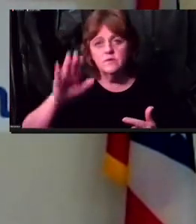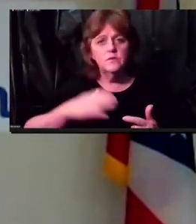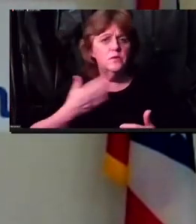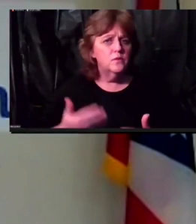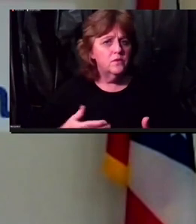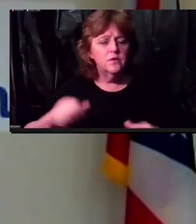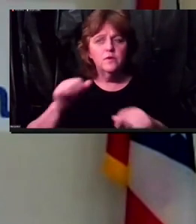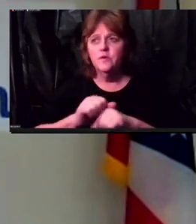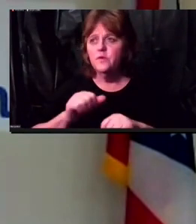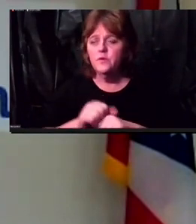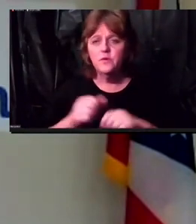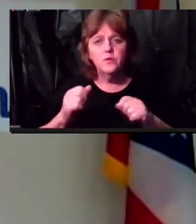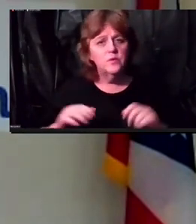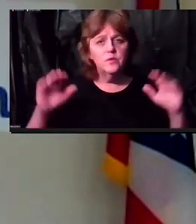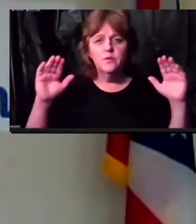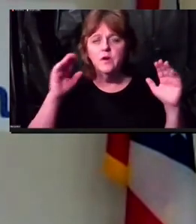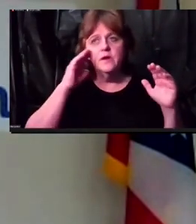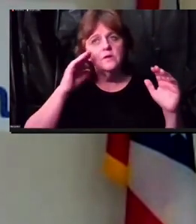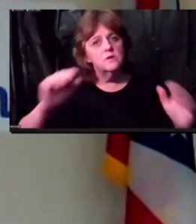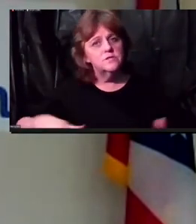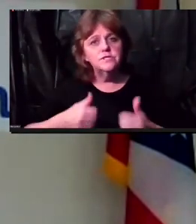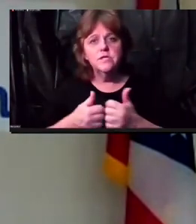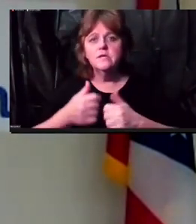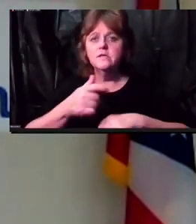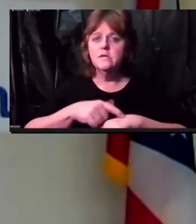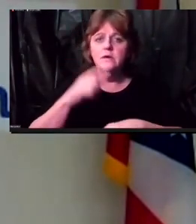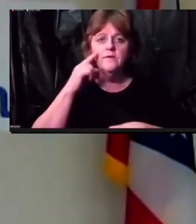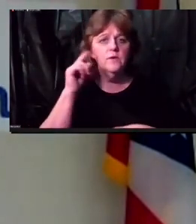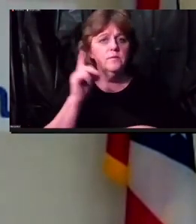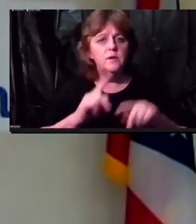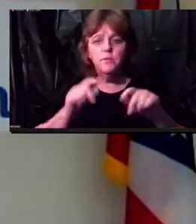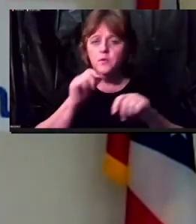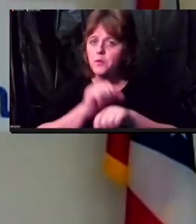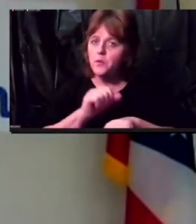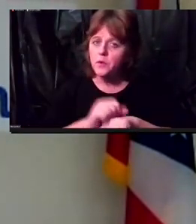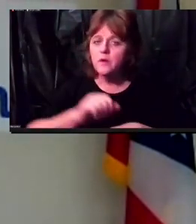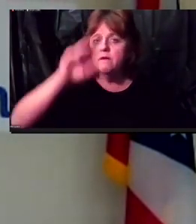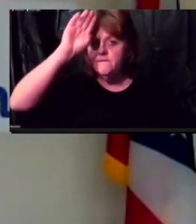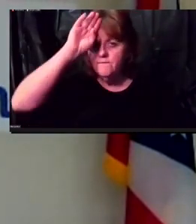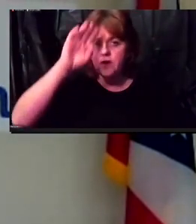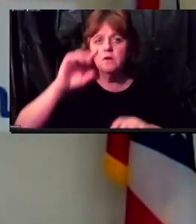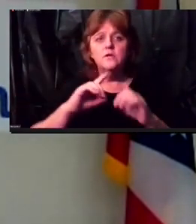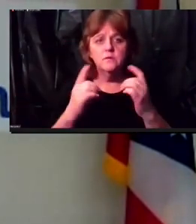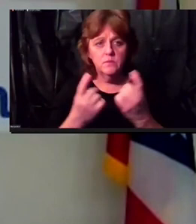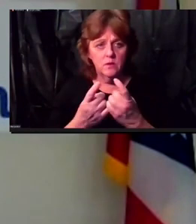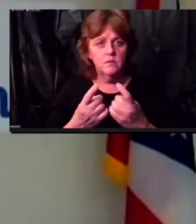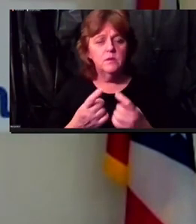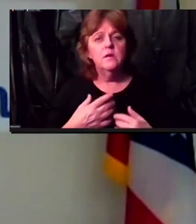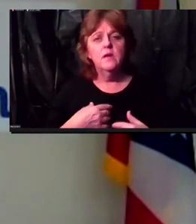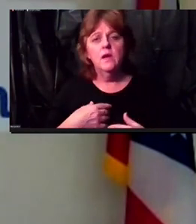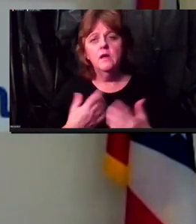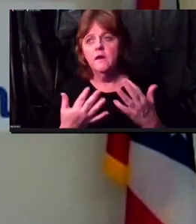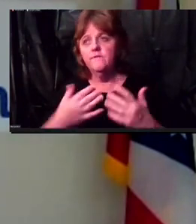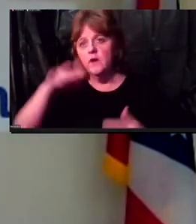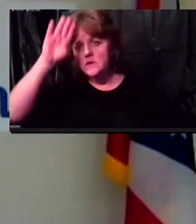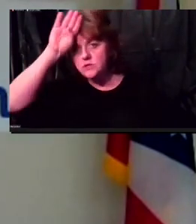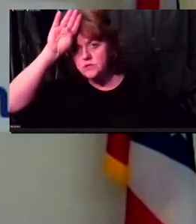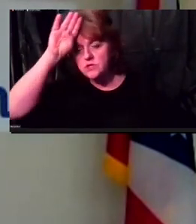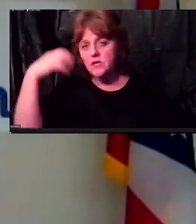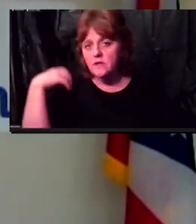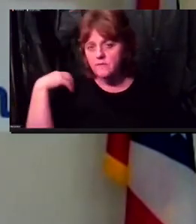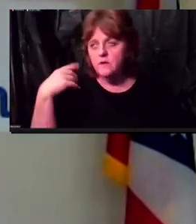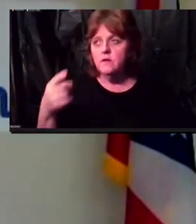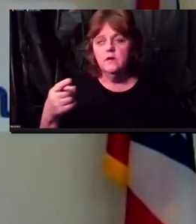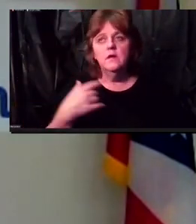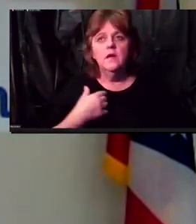I know it's been a particularly challenged time for our colleagues at the fire department with fire chief. Chief has